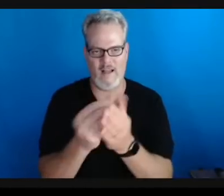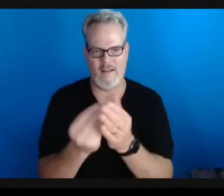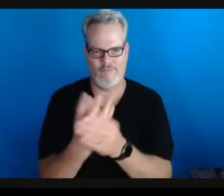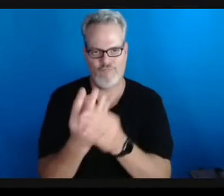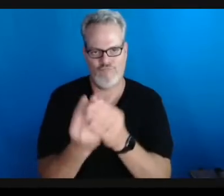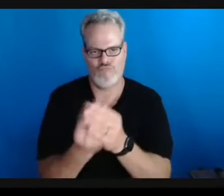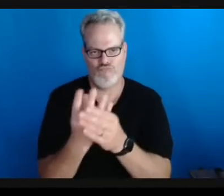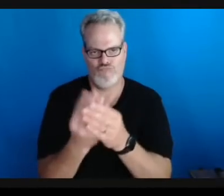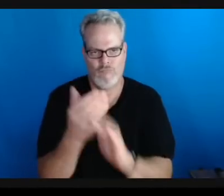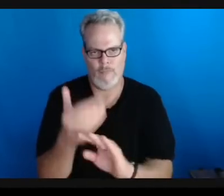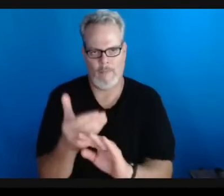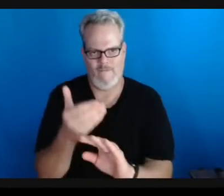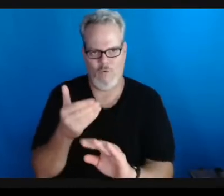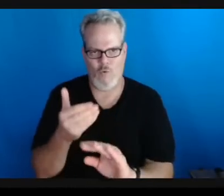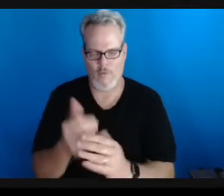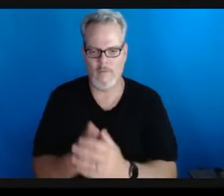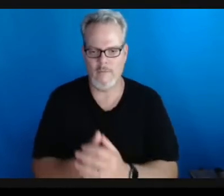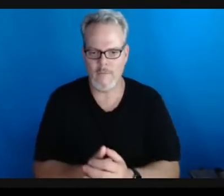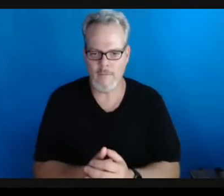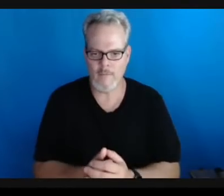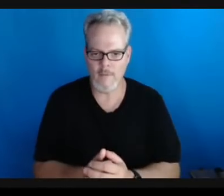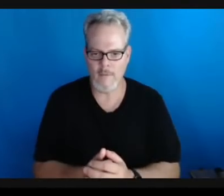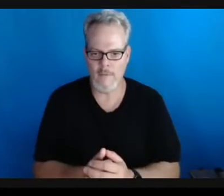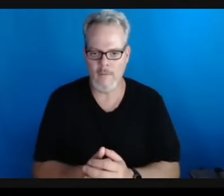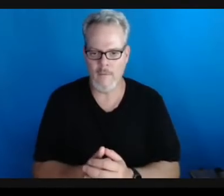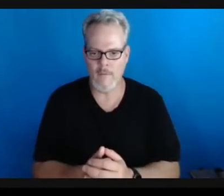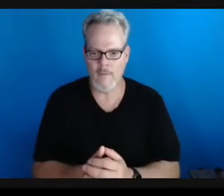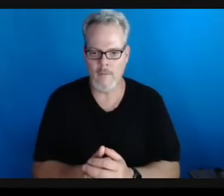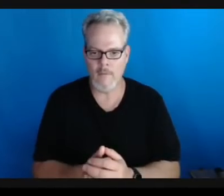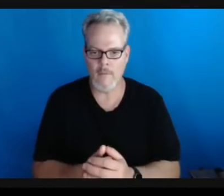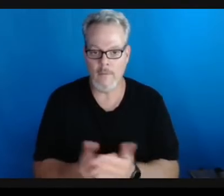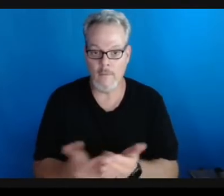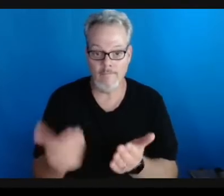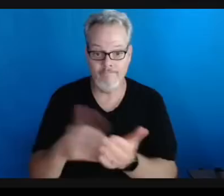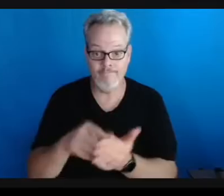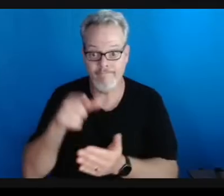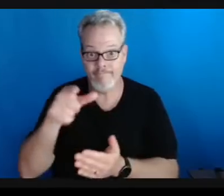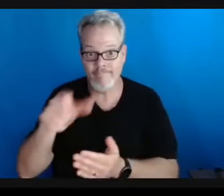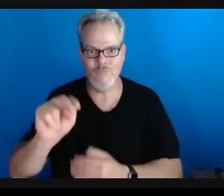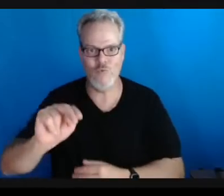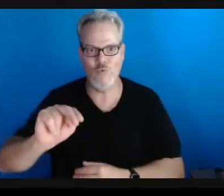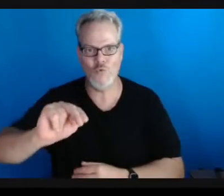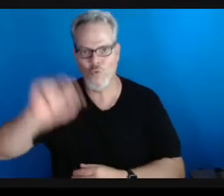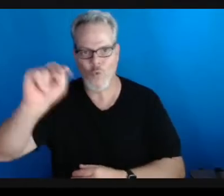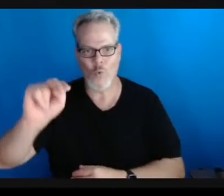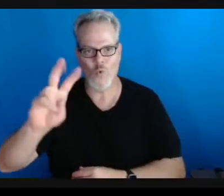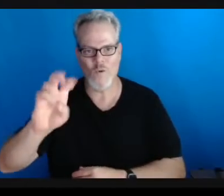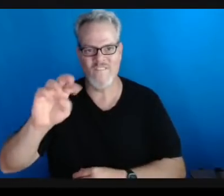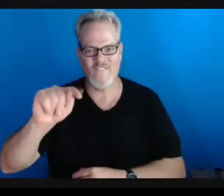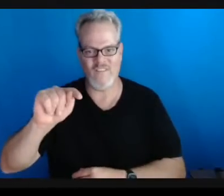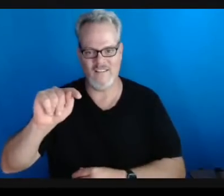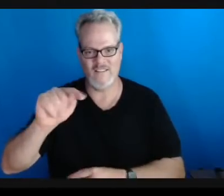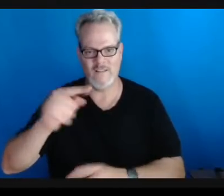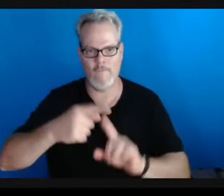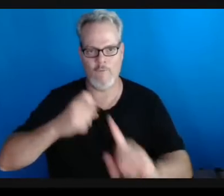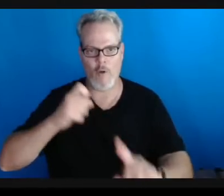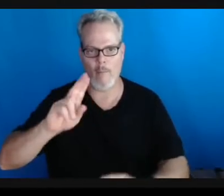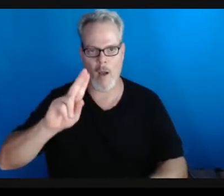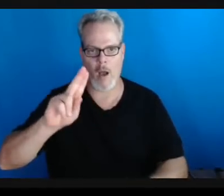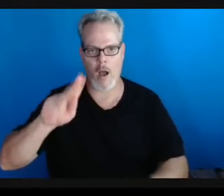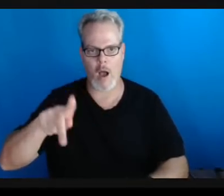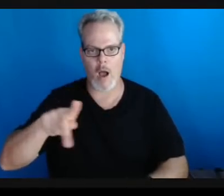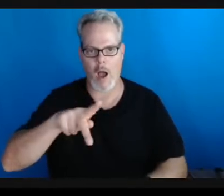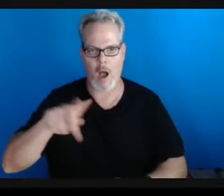precursory activity time. And then here is the north vent from that upper crater rim during one of these